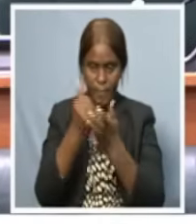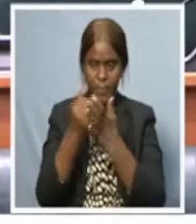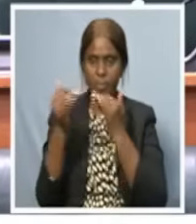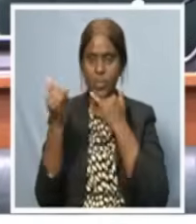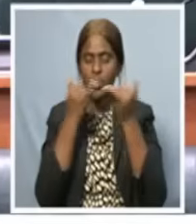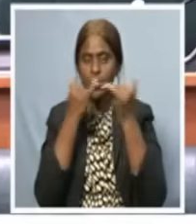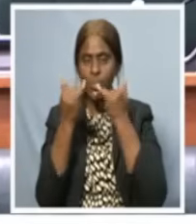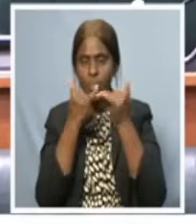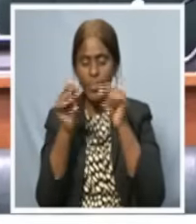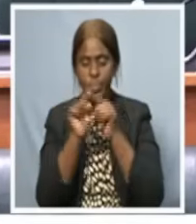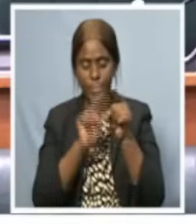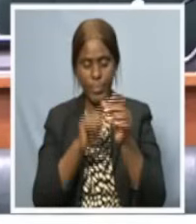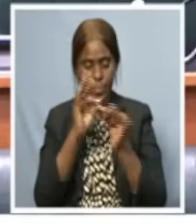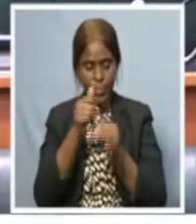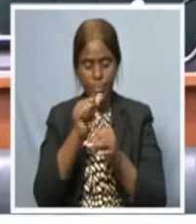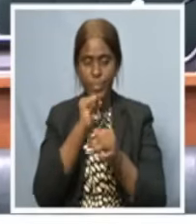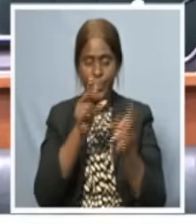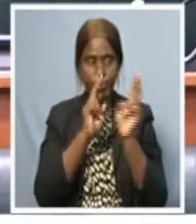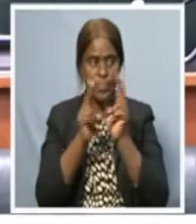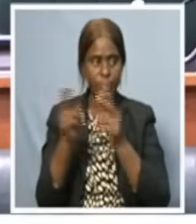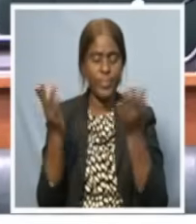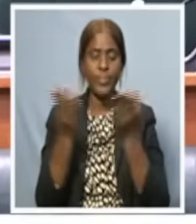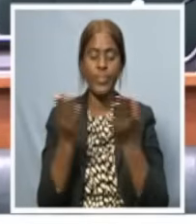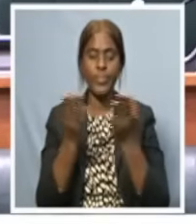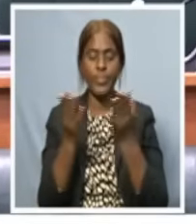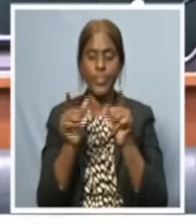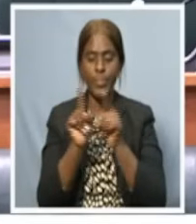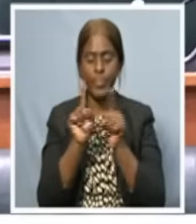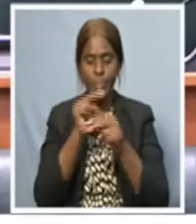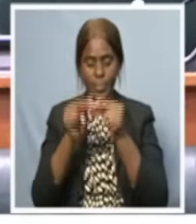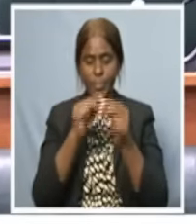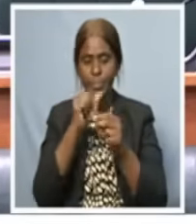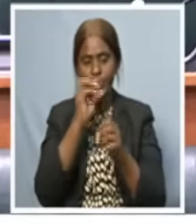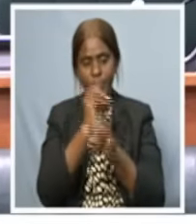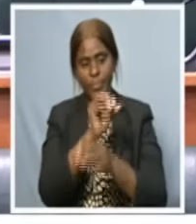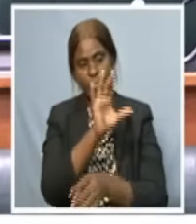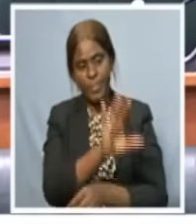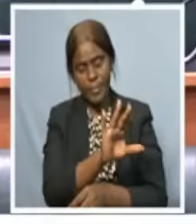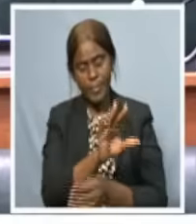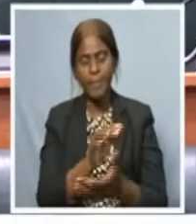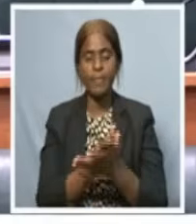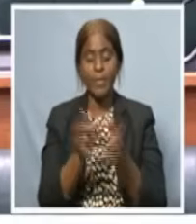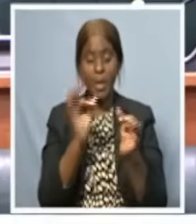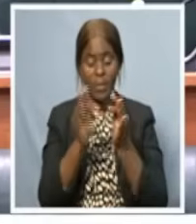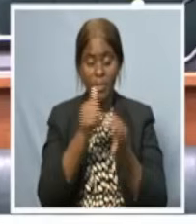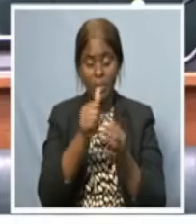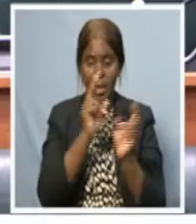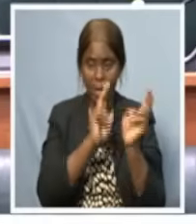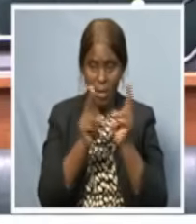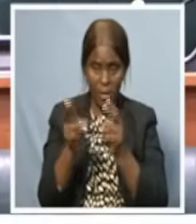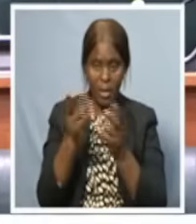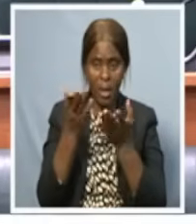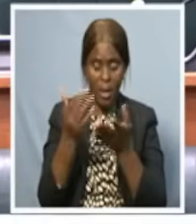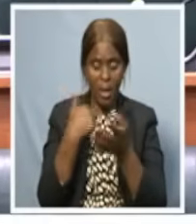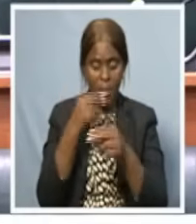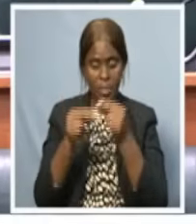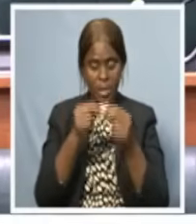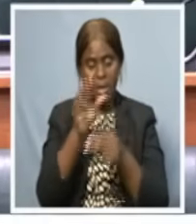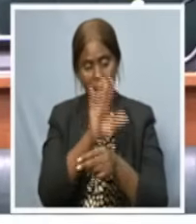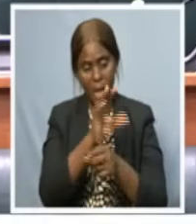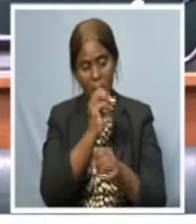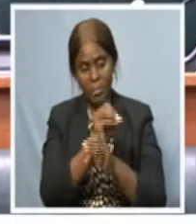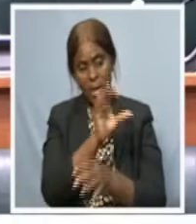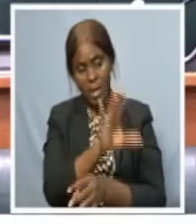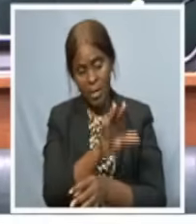offers, and if they don't respond, that means they are not available. If they respond, that means they